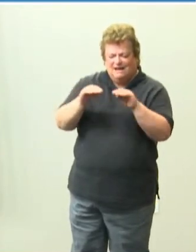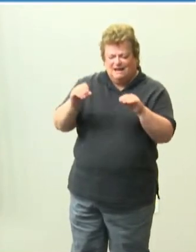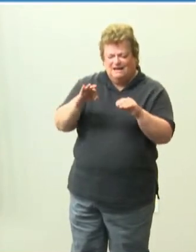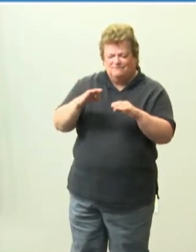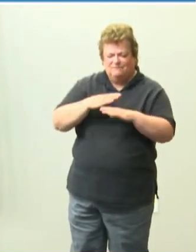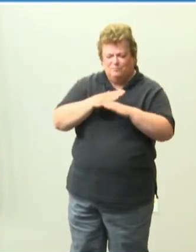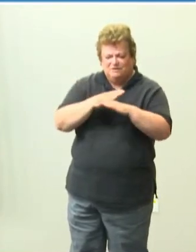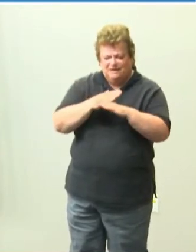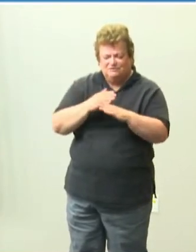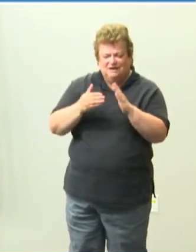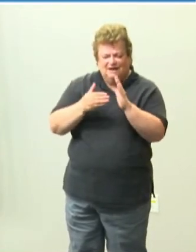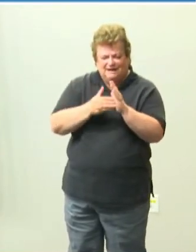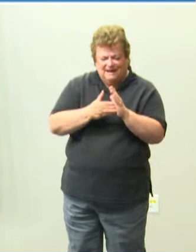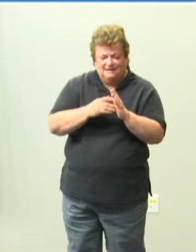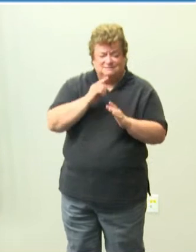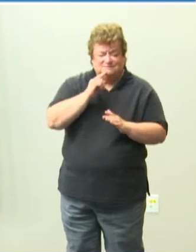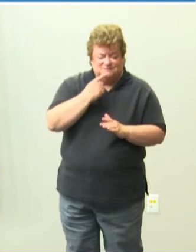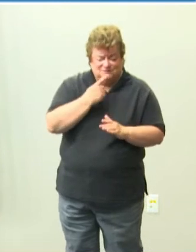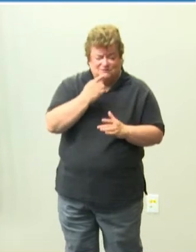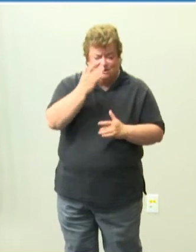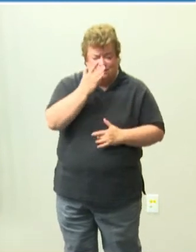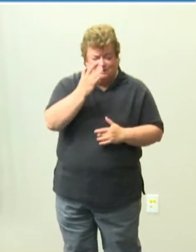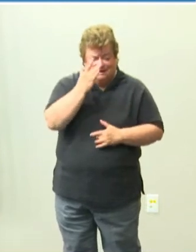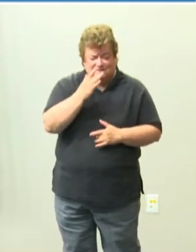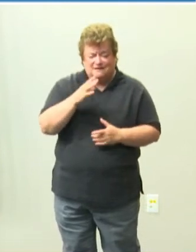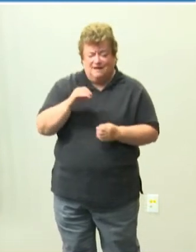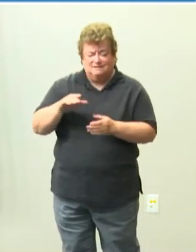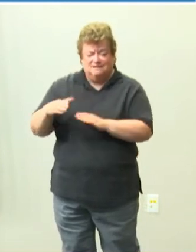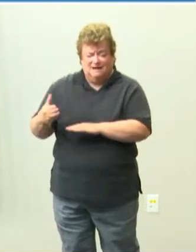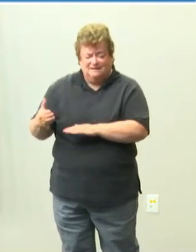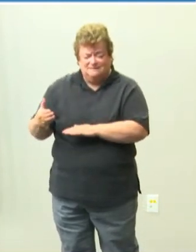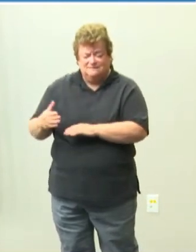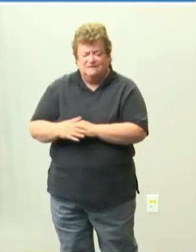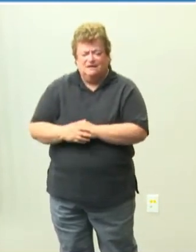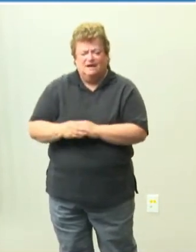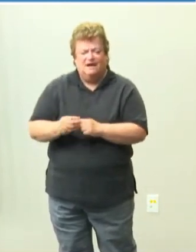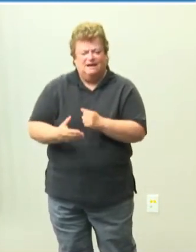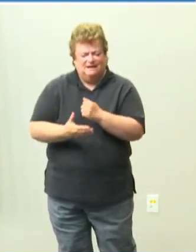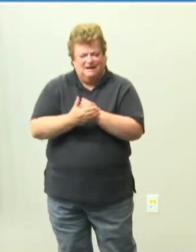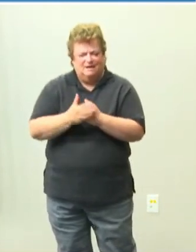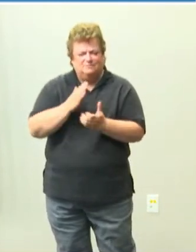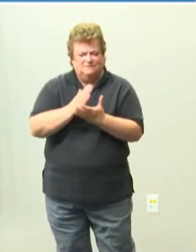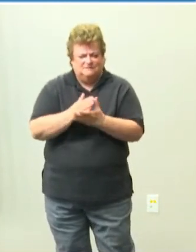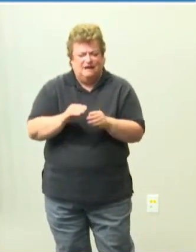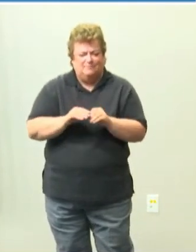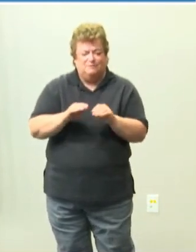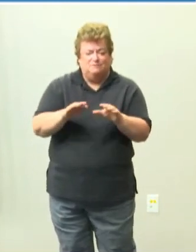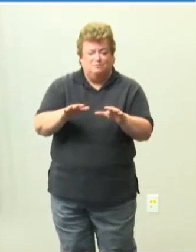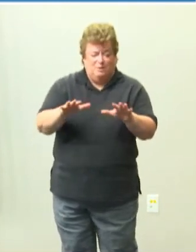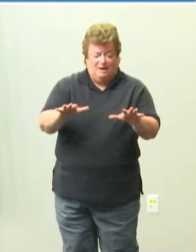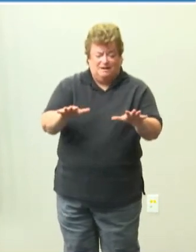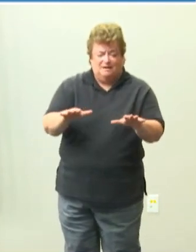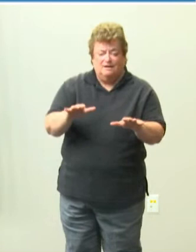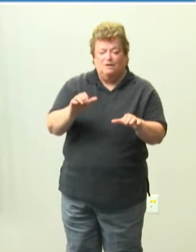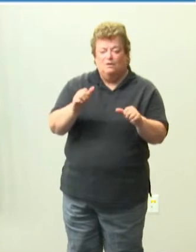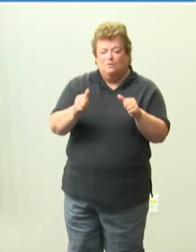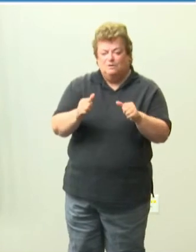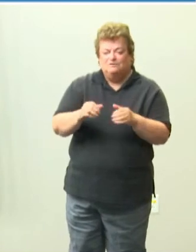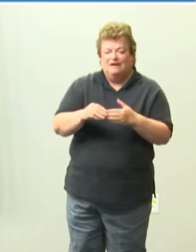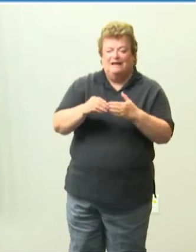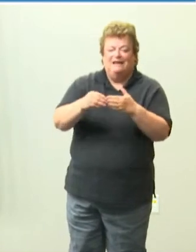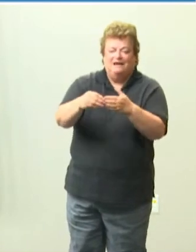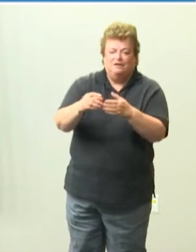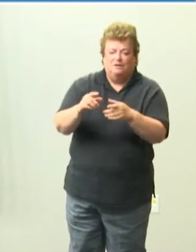severe illness, hospitalization, and death, and it helps stop further spread, which can lead to more